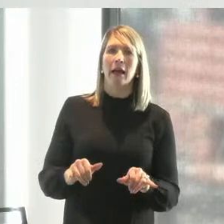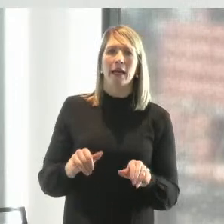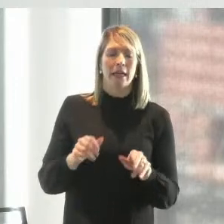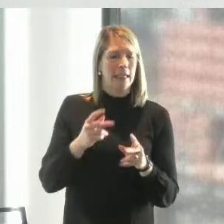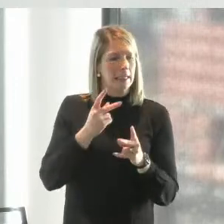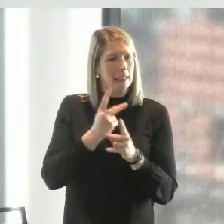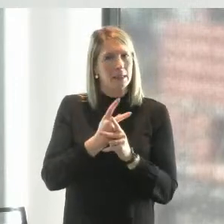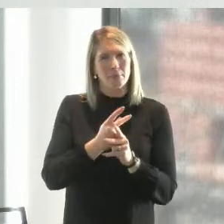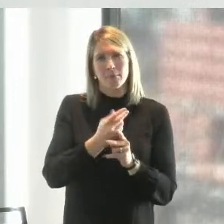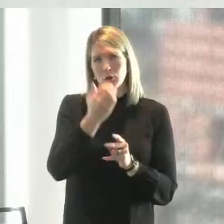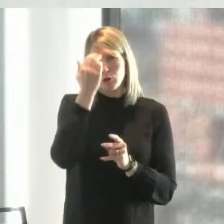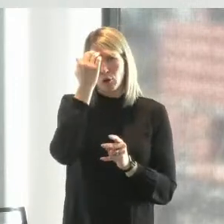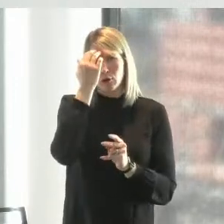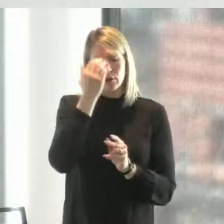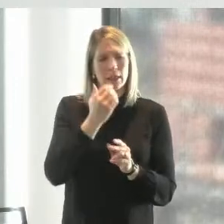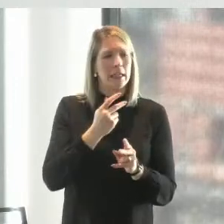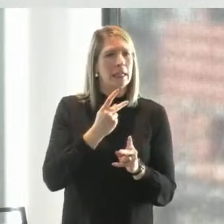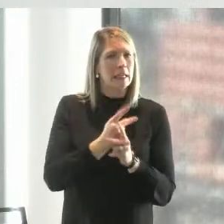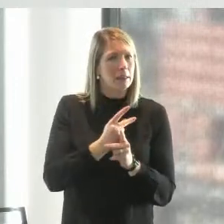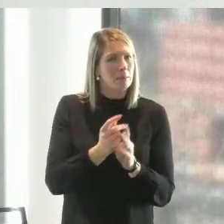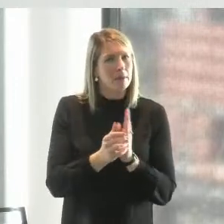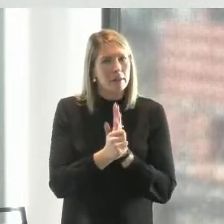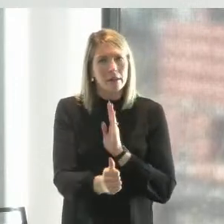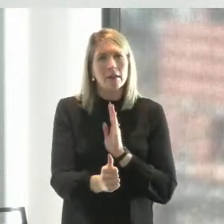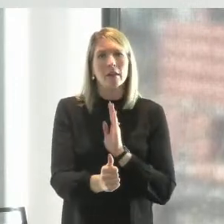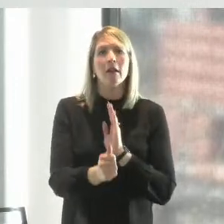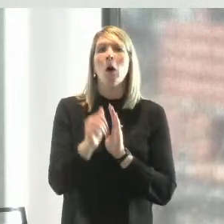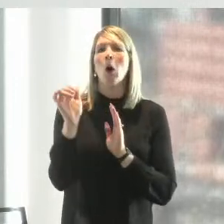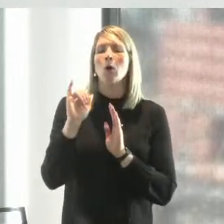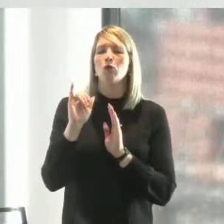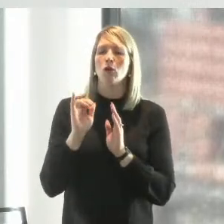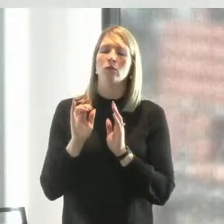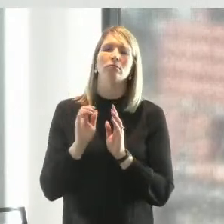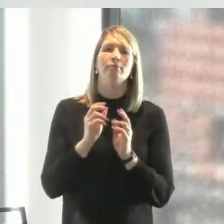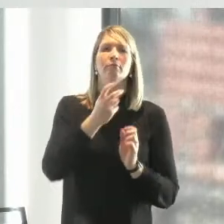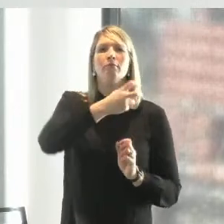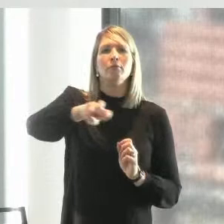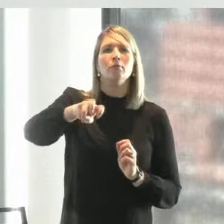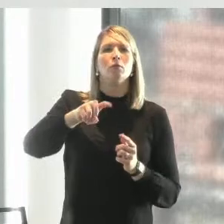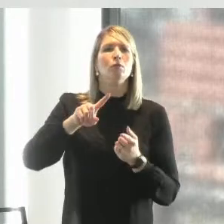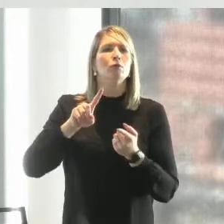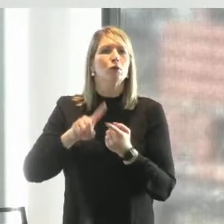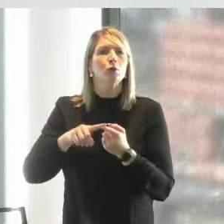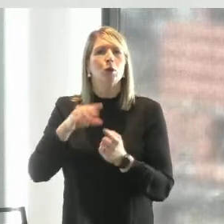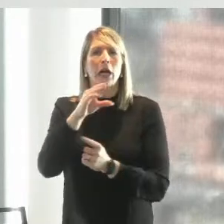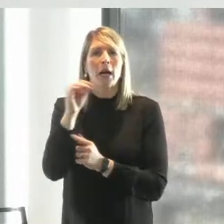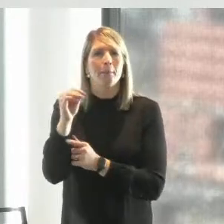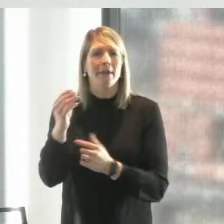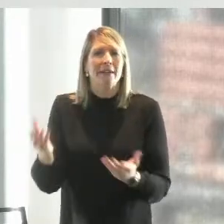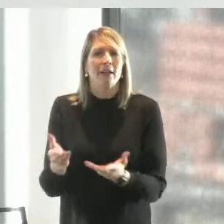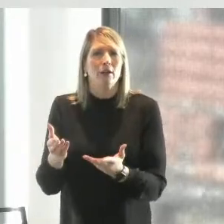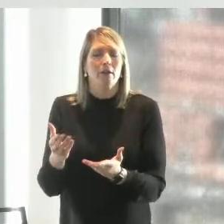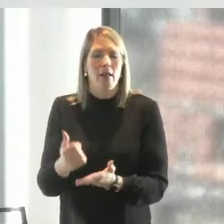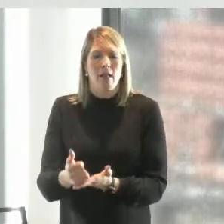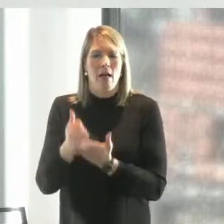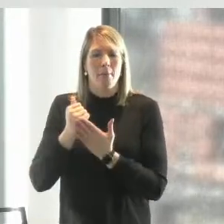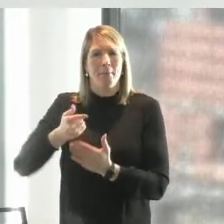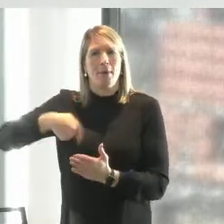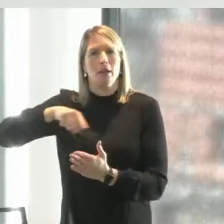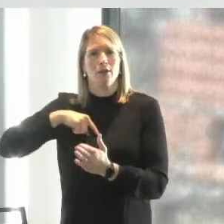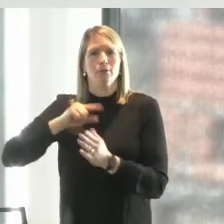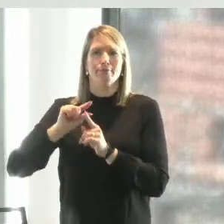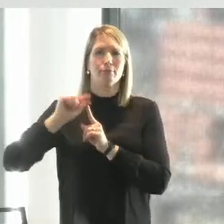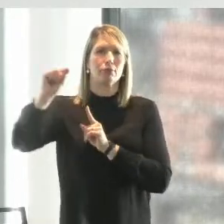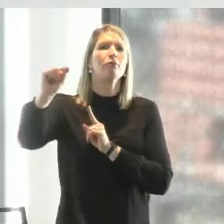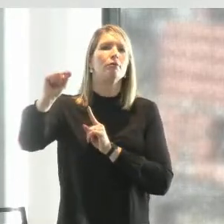employers, open-armed employers to contribute to the economy of Newfoundland and Labrador. Before, they would necessarily,